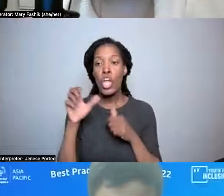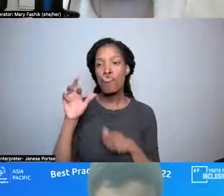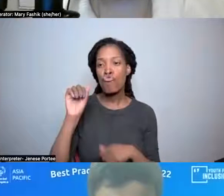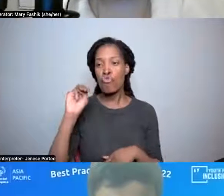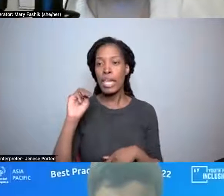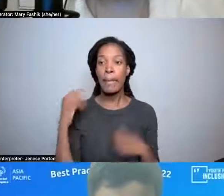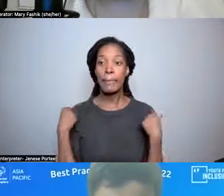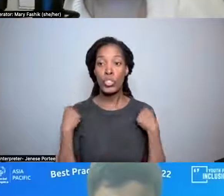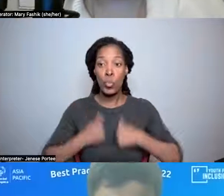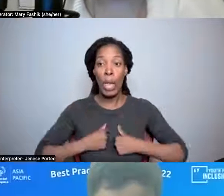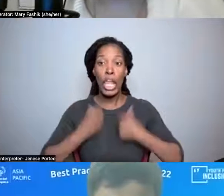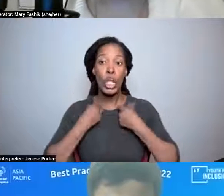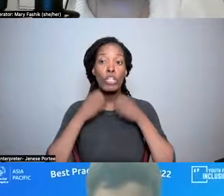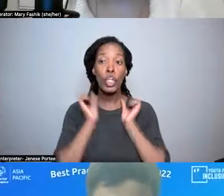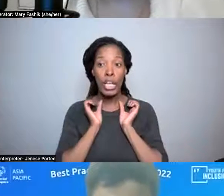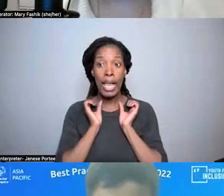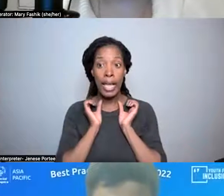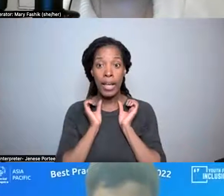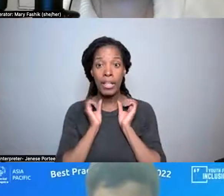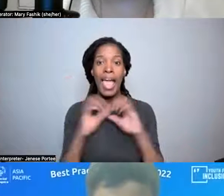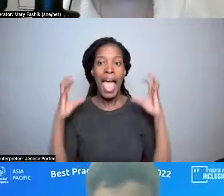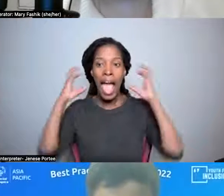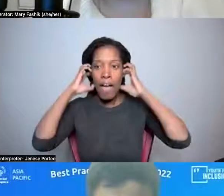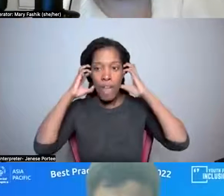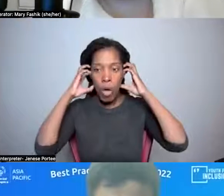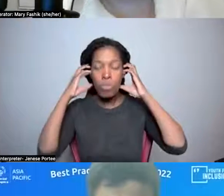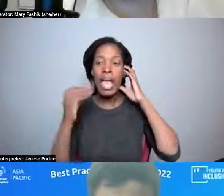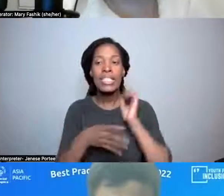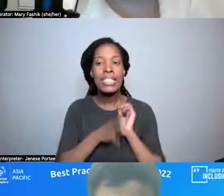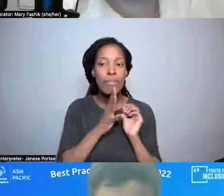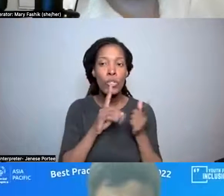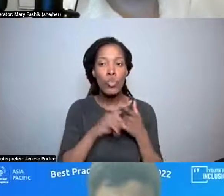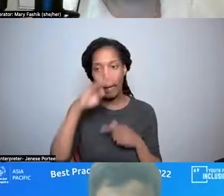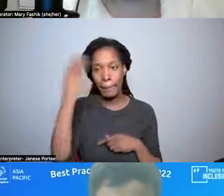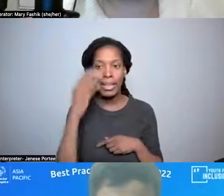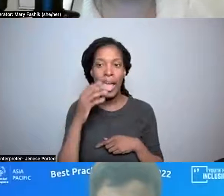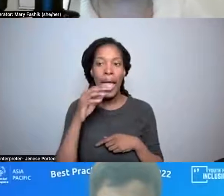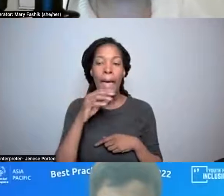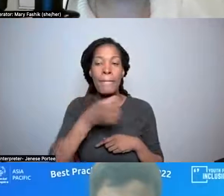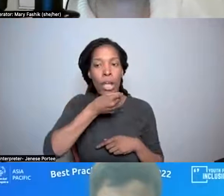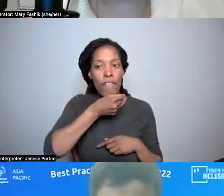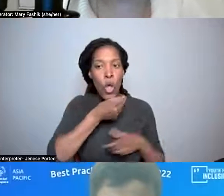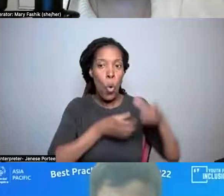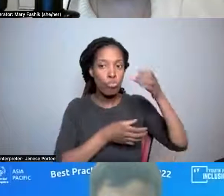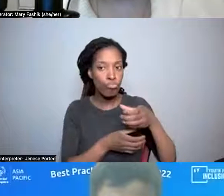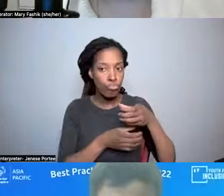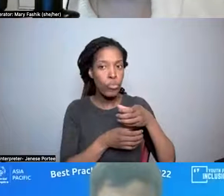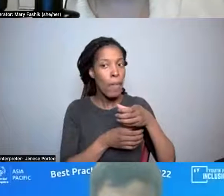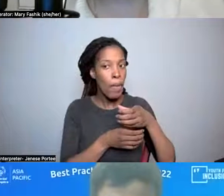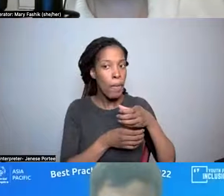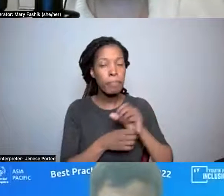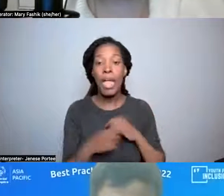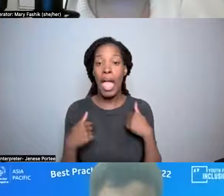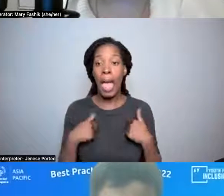turtleneck sweater, headphones, and speaking into a black microphone. I am coming to you from